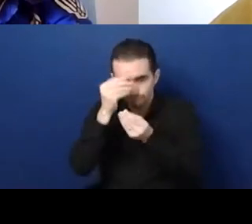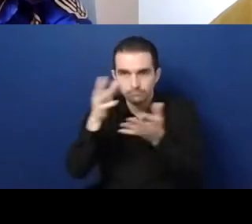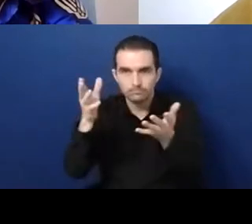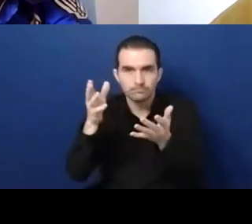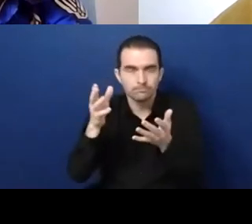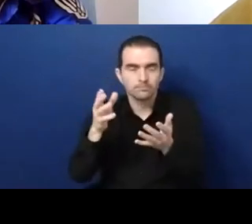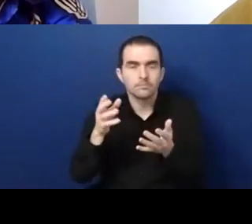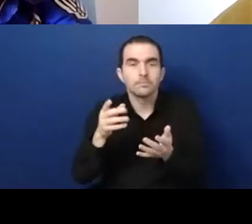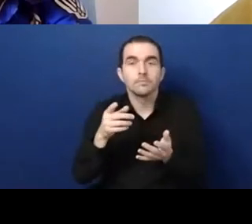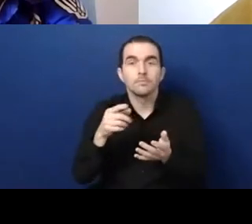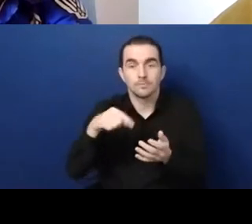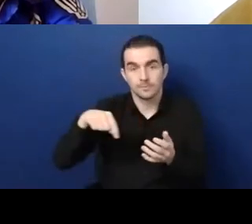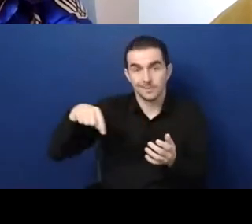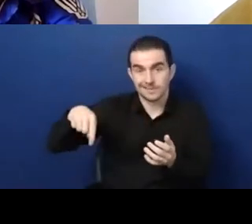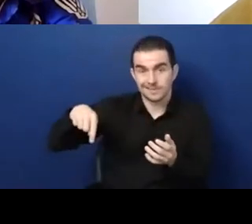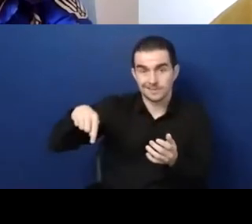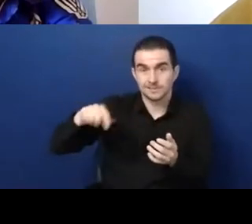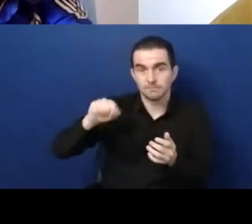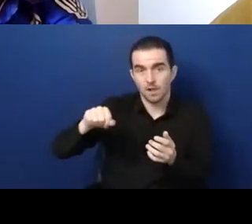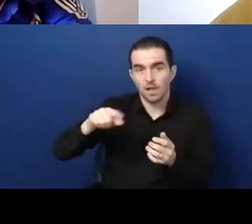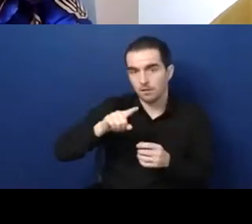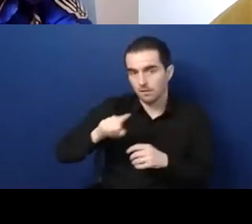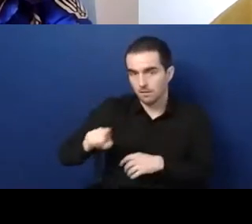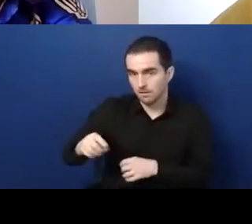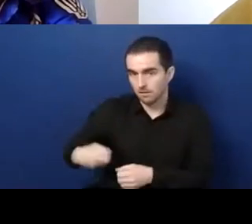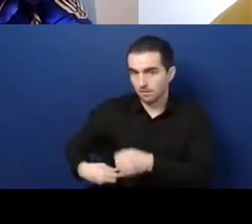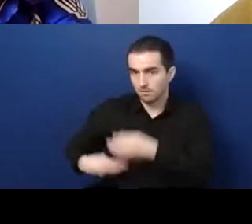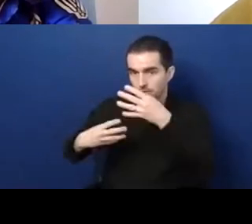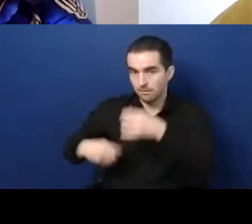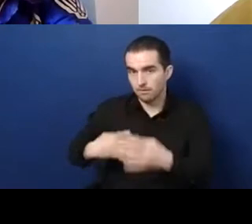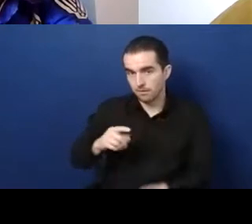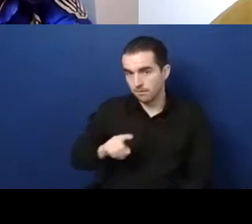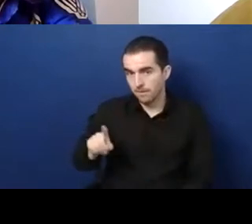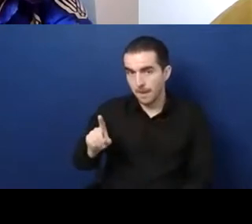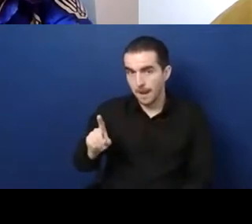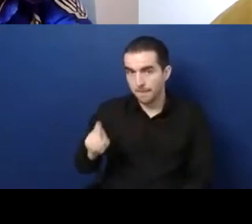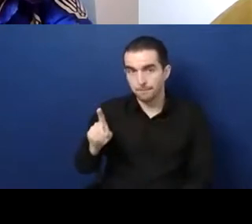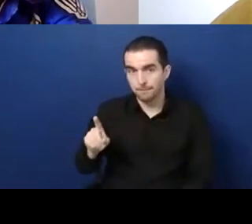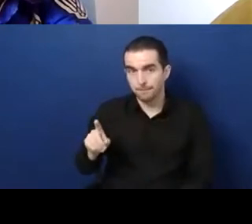about the system, if that is fine with you and the rest.